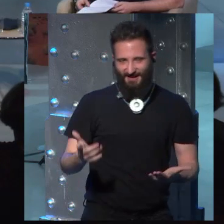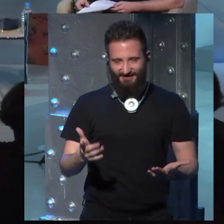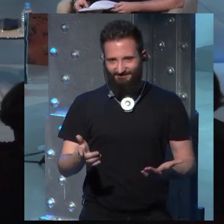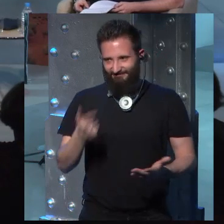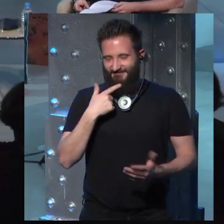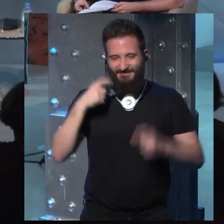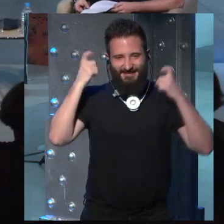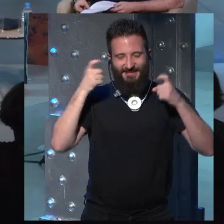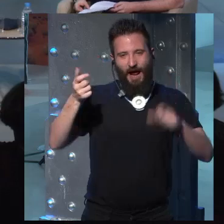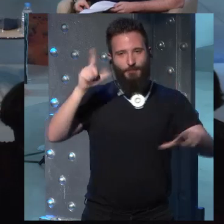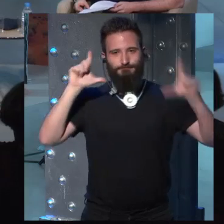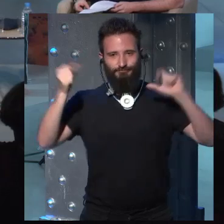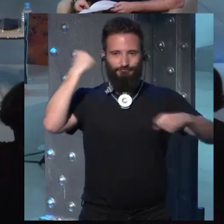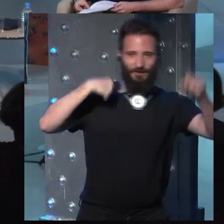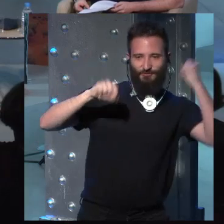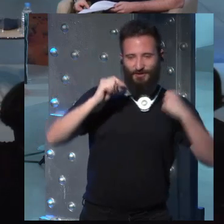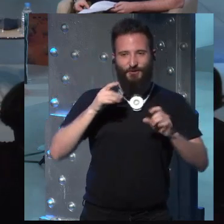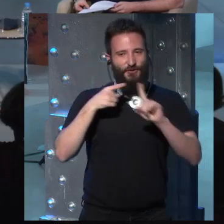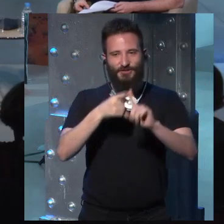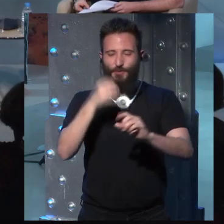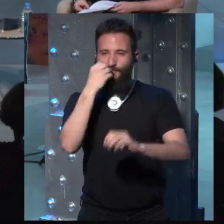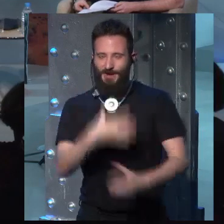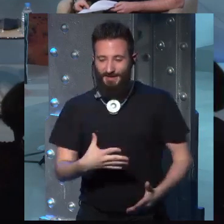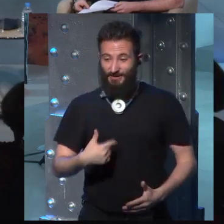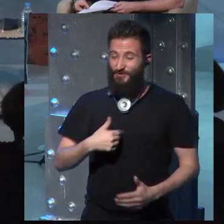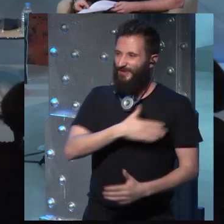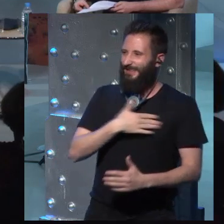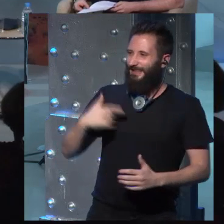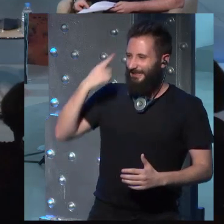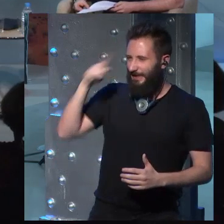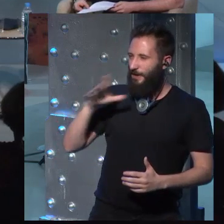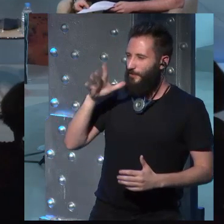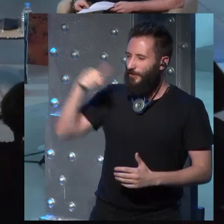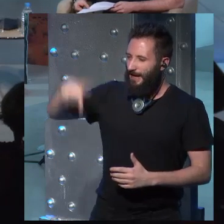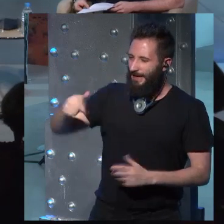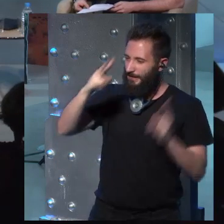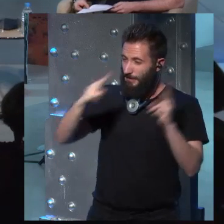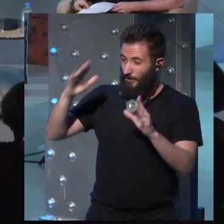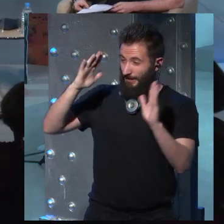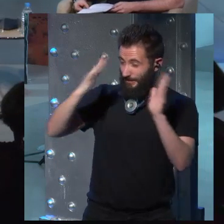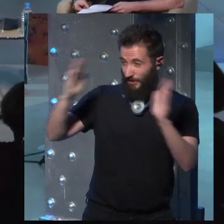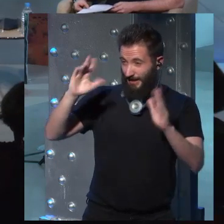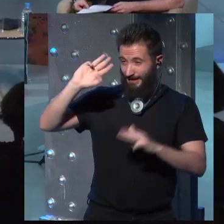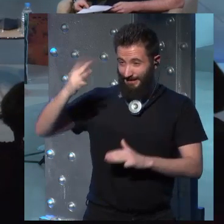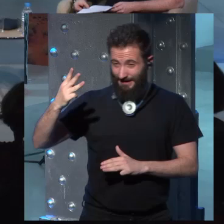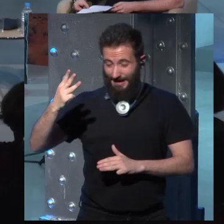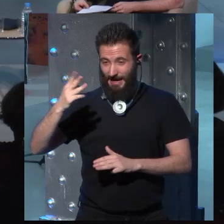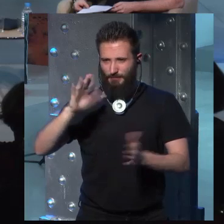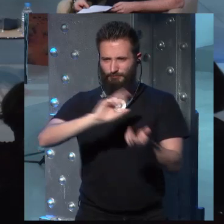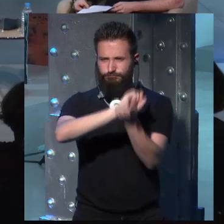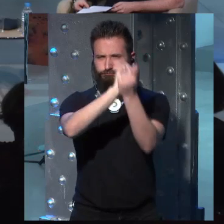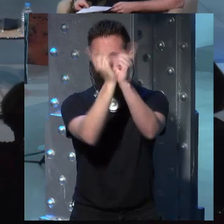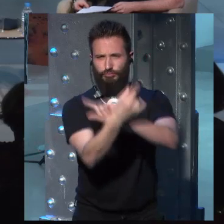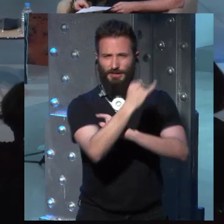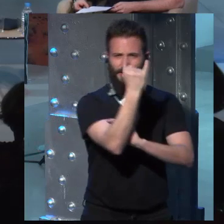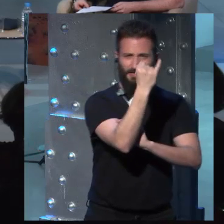cool. Yo quería saber, Bob, en esta temporada es cuando vamos a ver la I would like to know, Bob, because we are watching